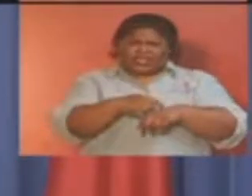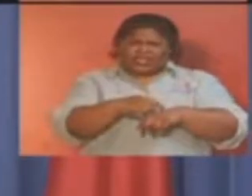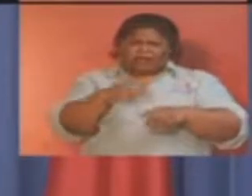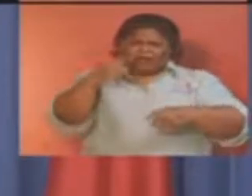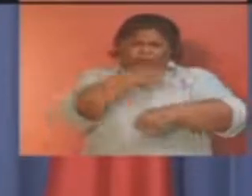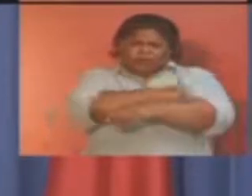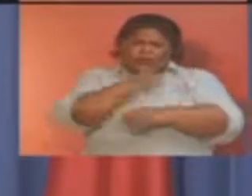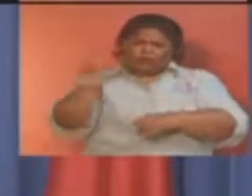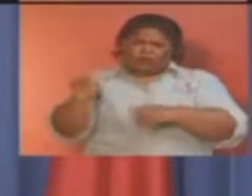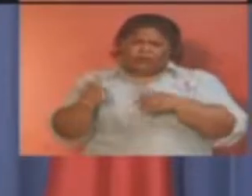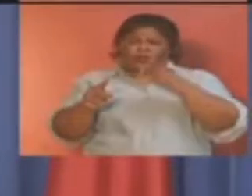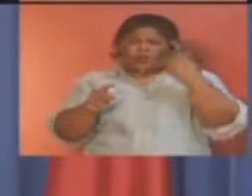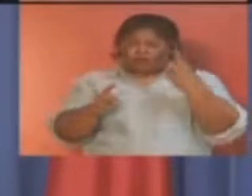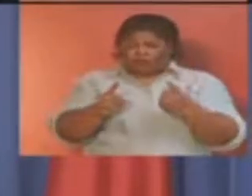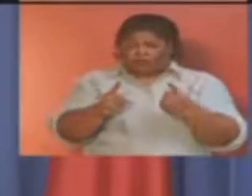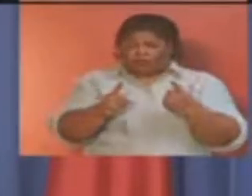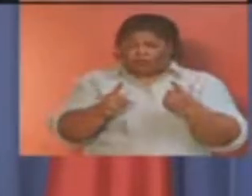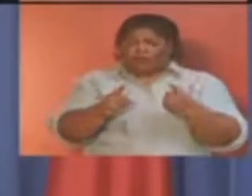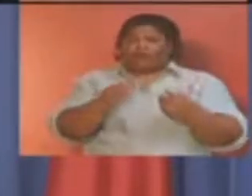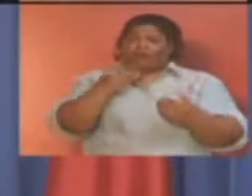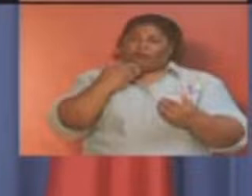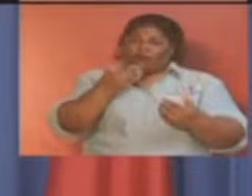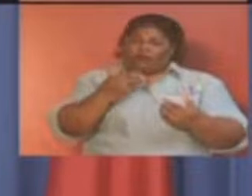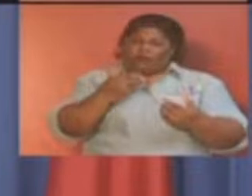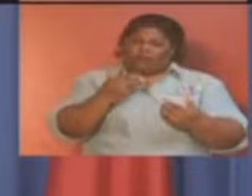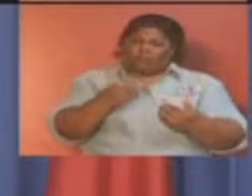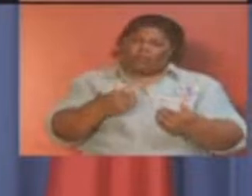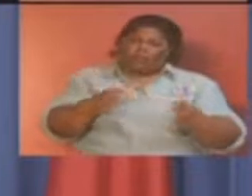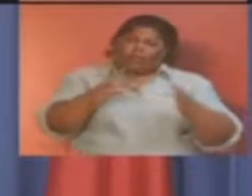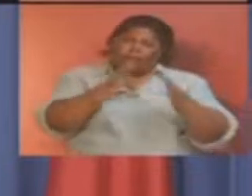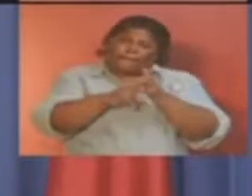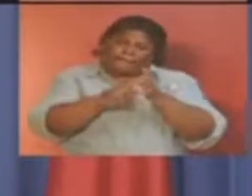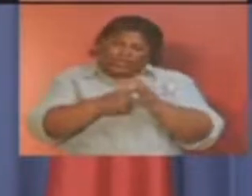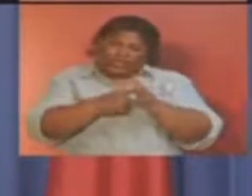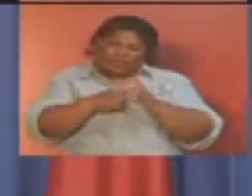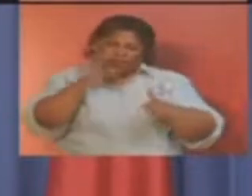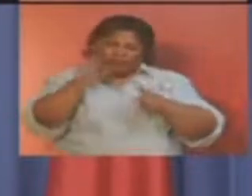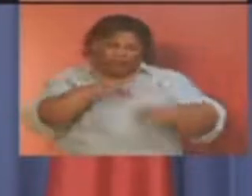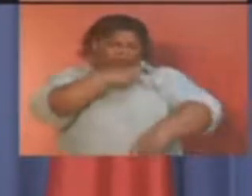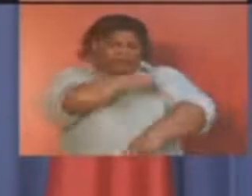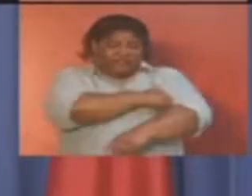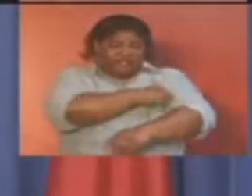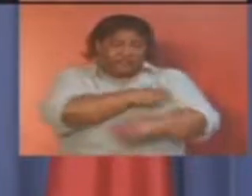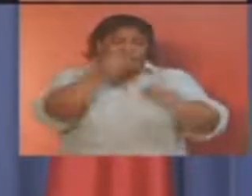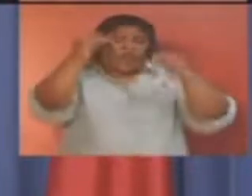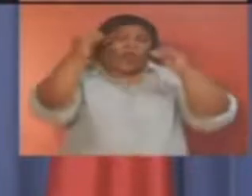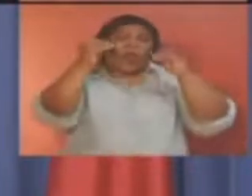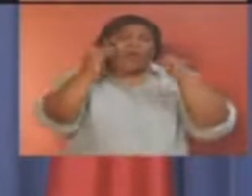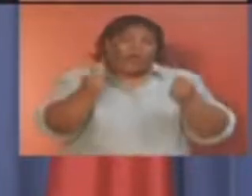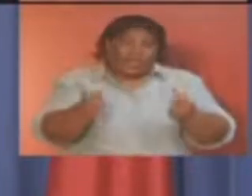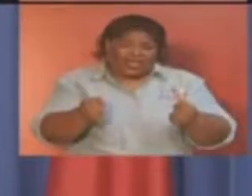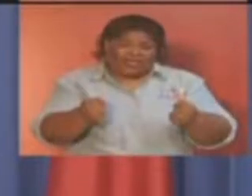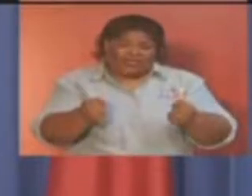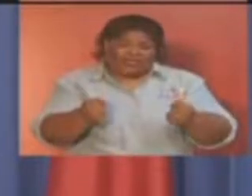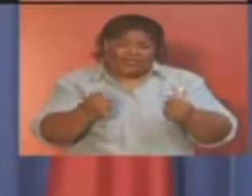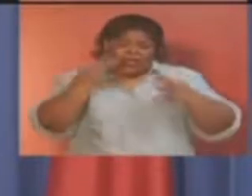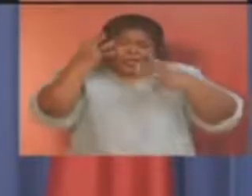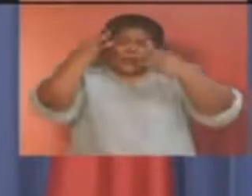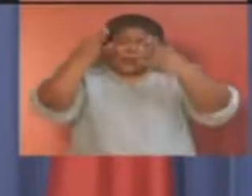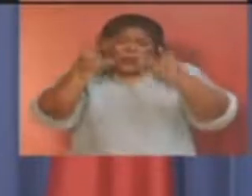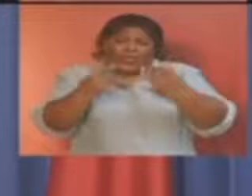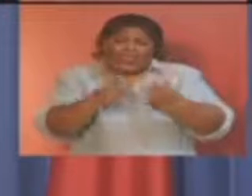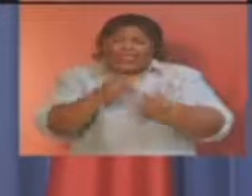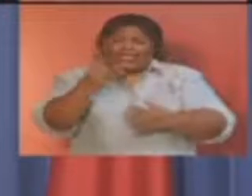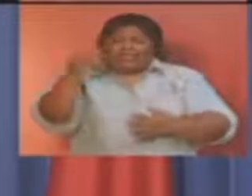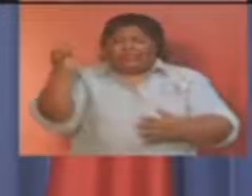is good, meaning that you can have fully vaccinated people much quicker in our population rather than having to wait 8 to 12 weeks with the